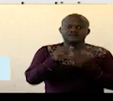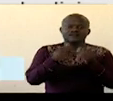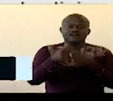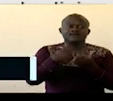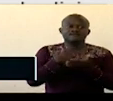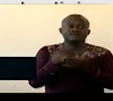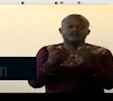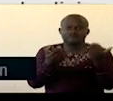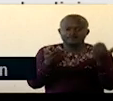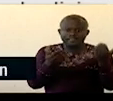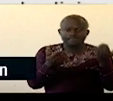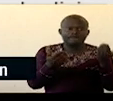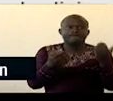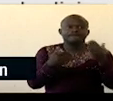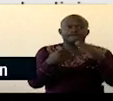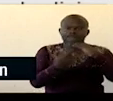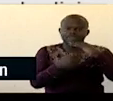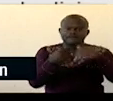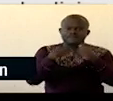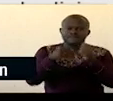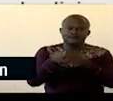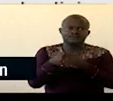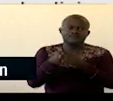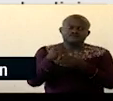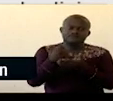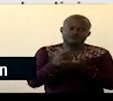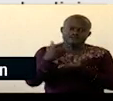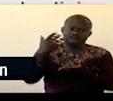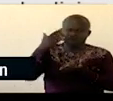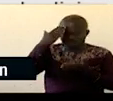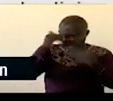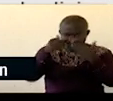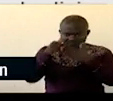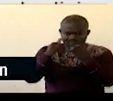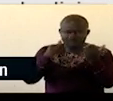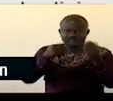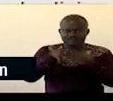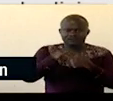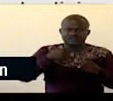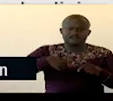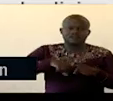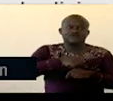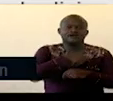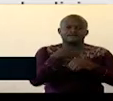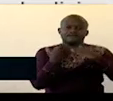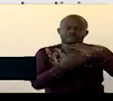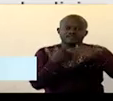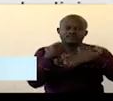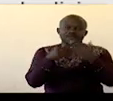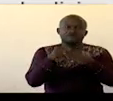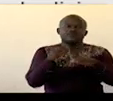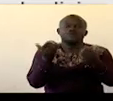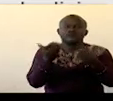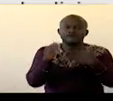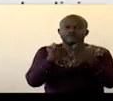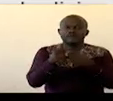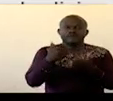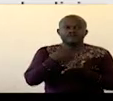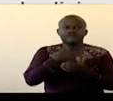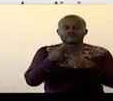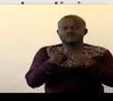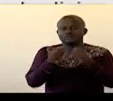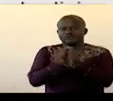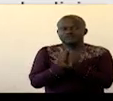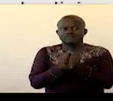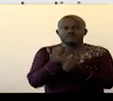great aesthetic value because in our environment, where we have different plants